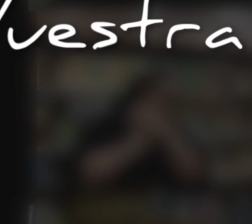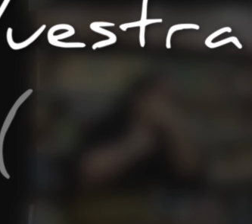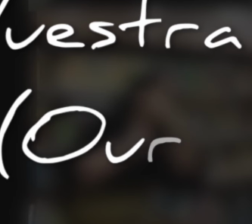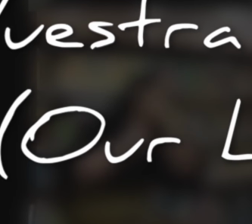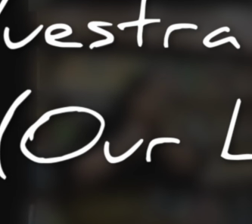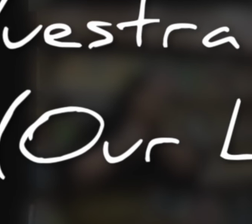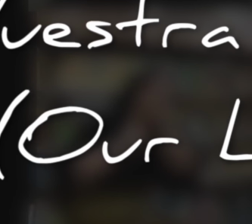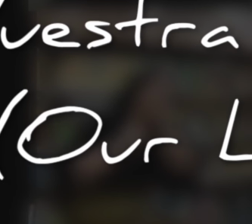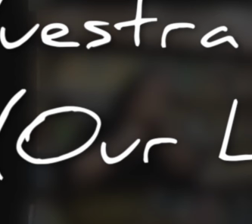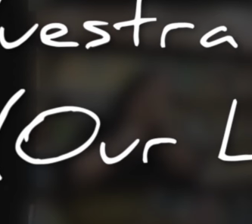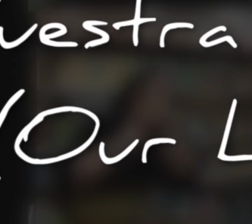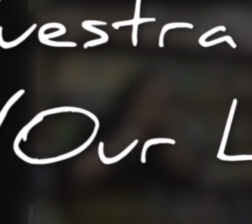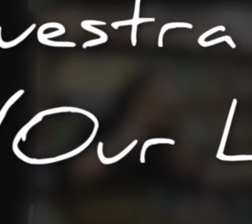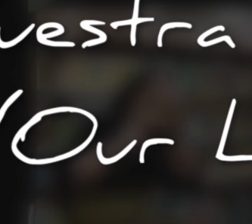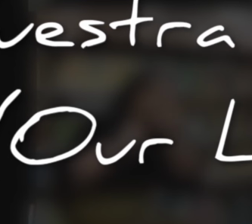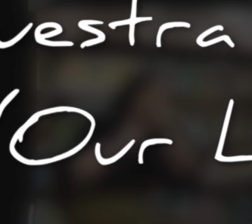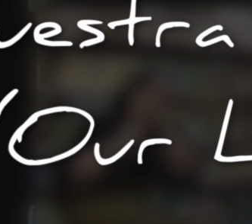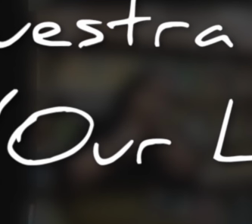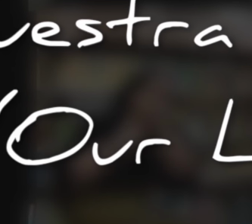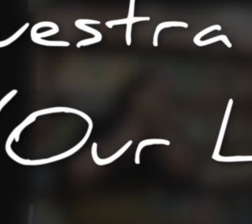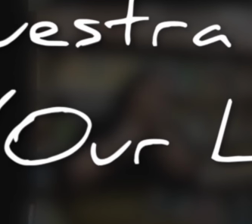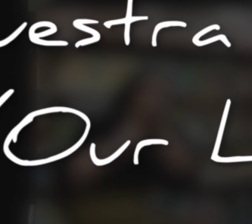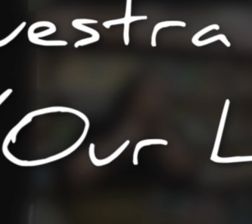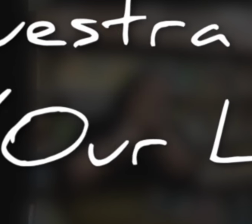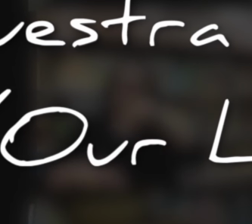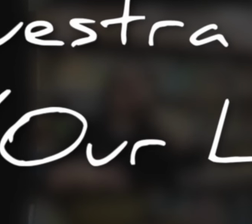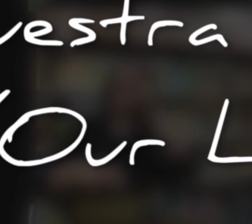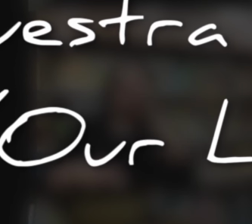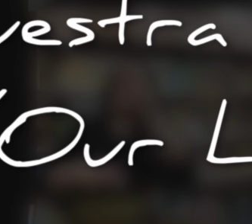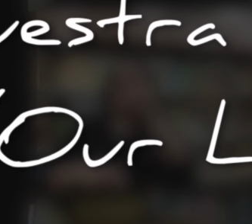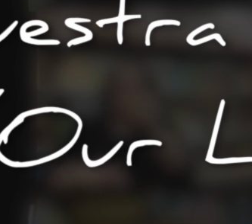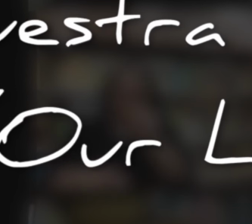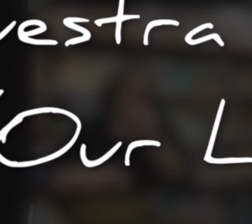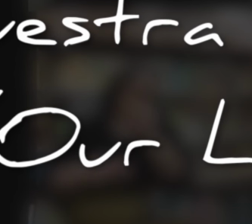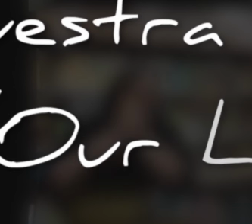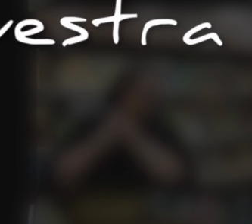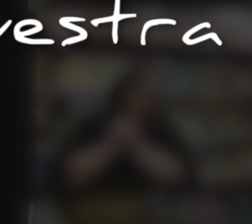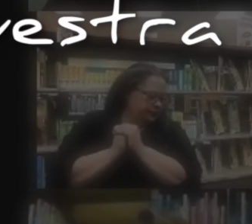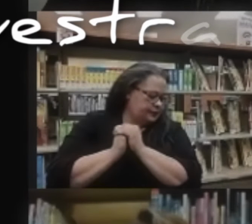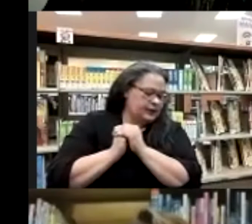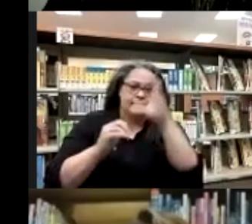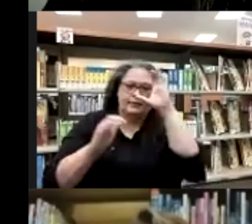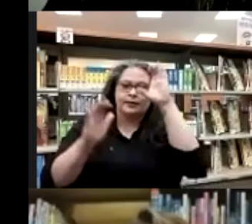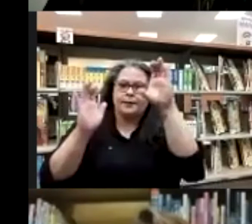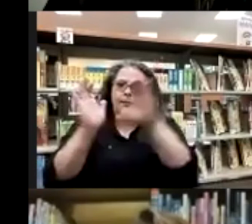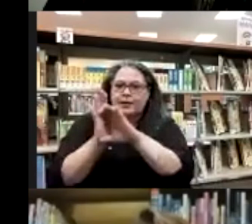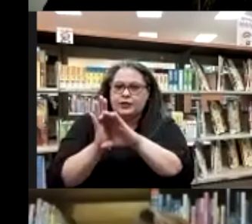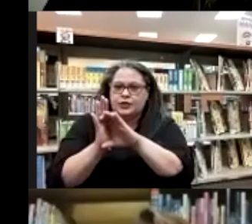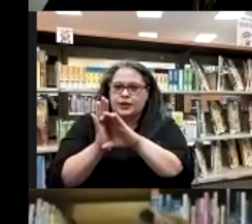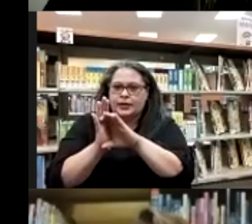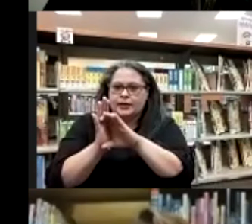name of the artwork is Nuestra Señora de las Iguanas. This photograph is part of the Norton